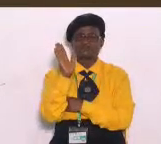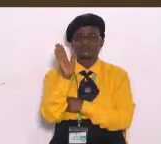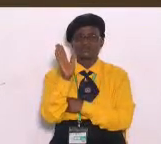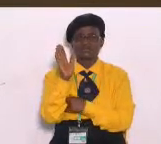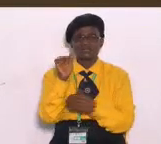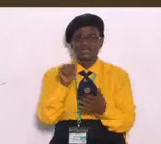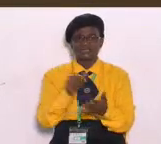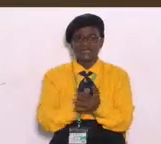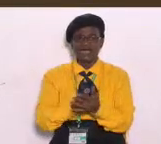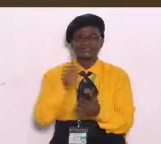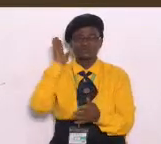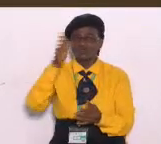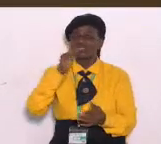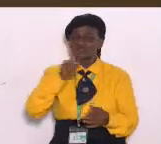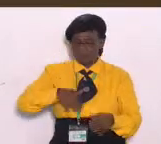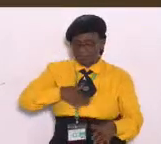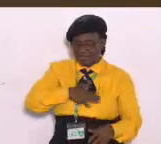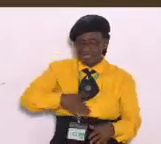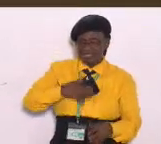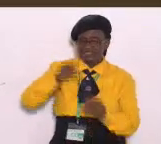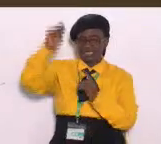That will please him.